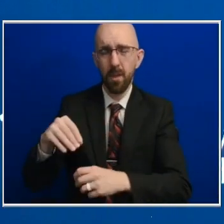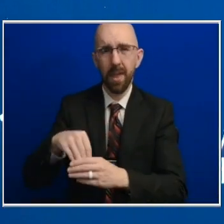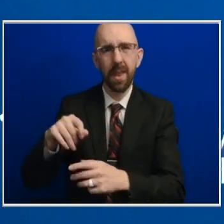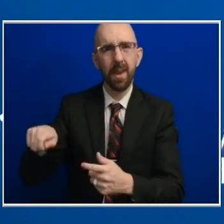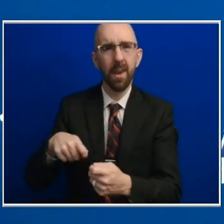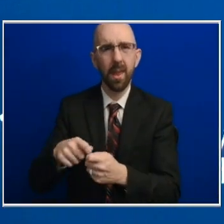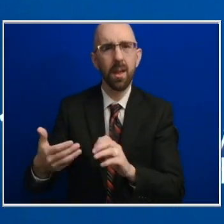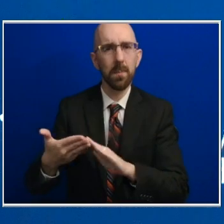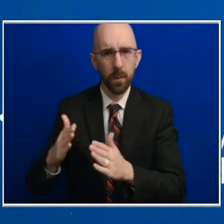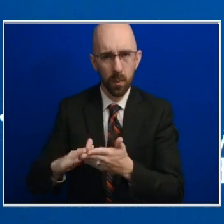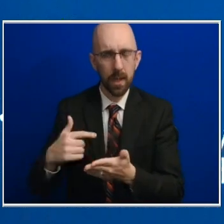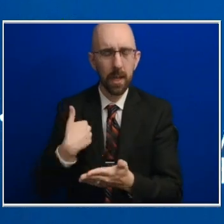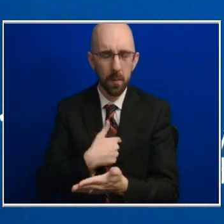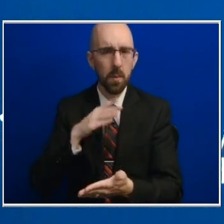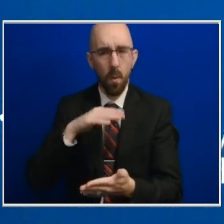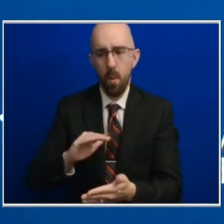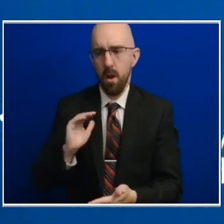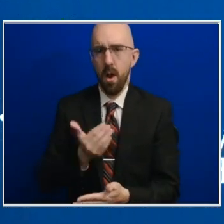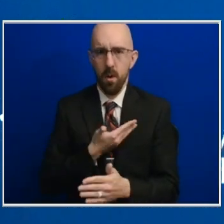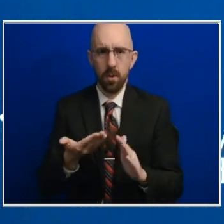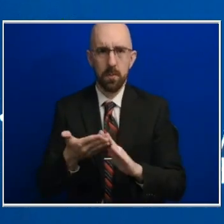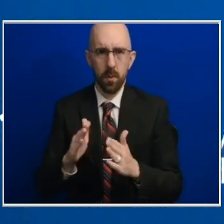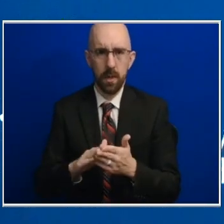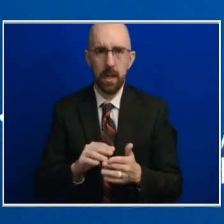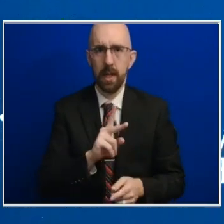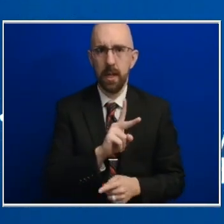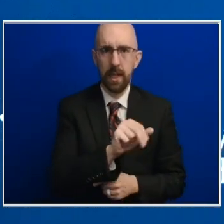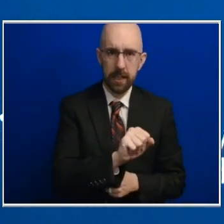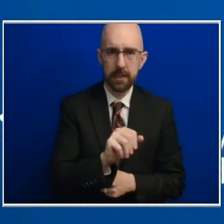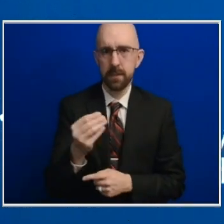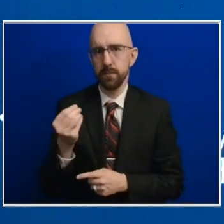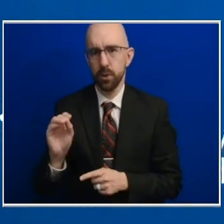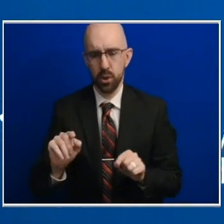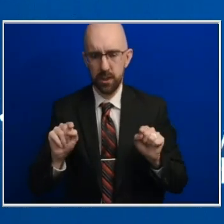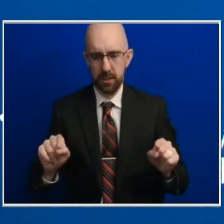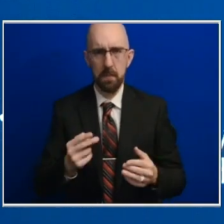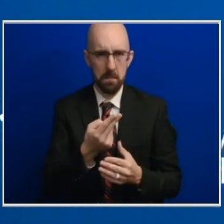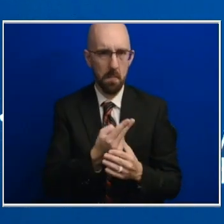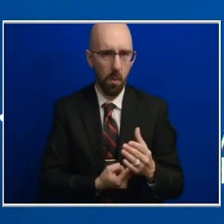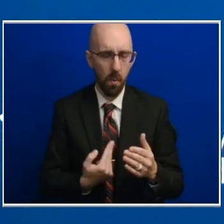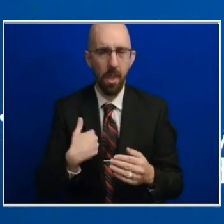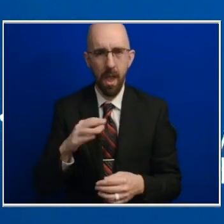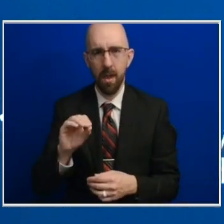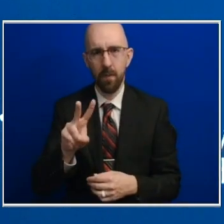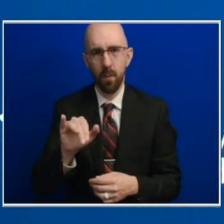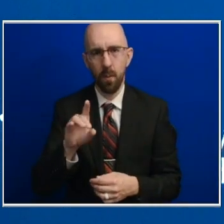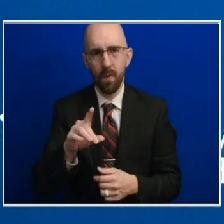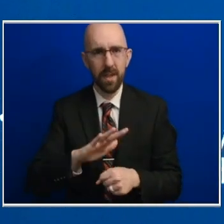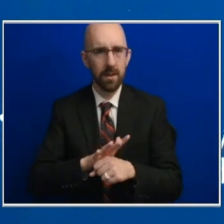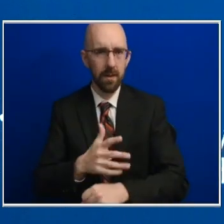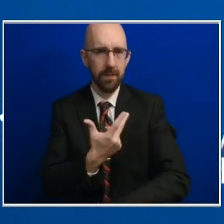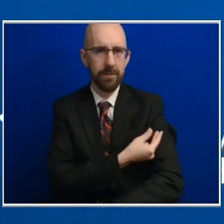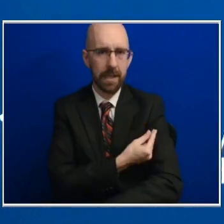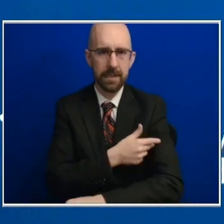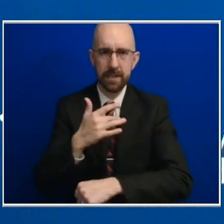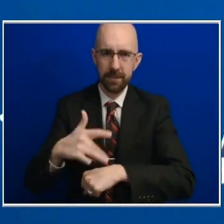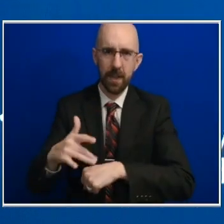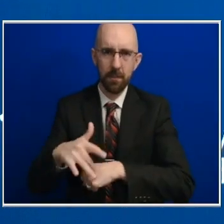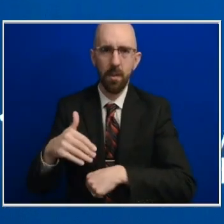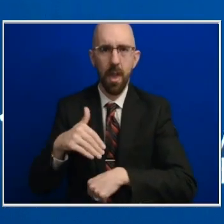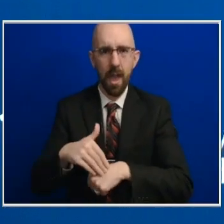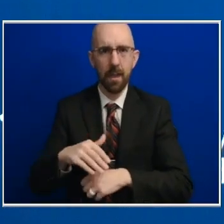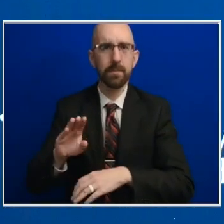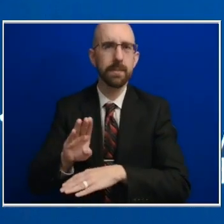know in our community, both on the Kansas and Missouri side, there are COVID vaccines available at commercial